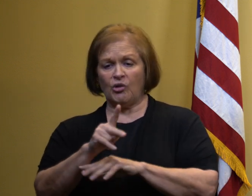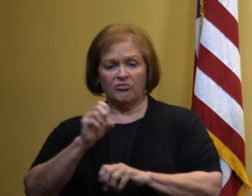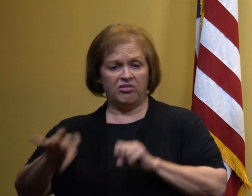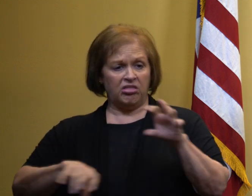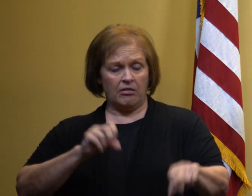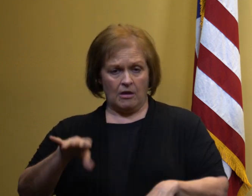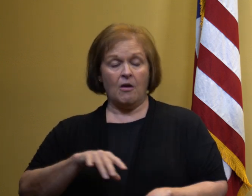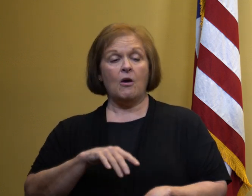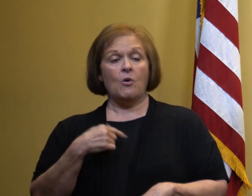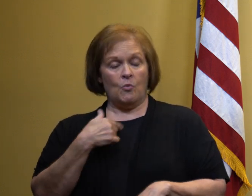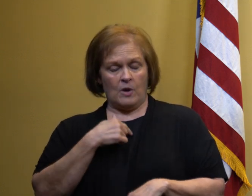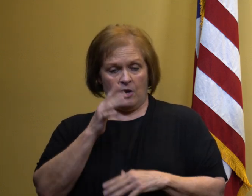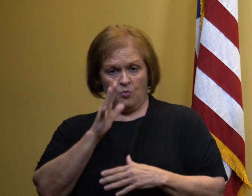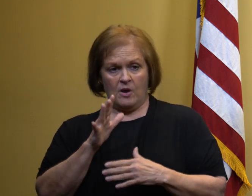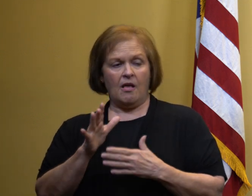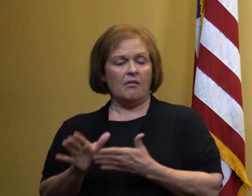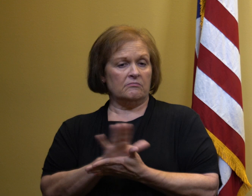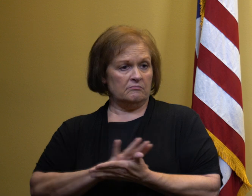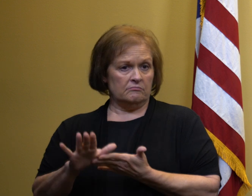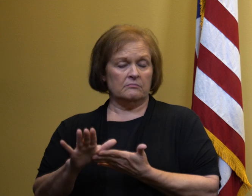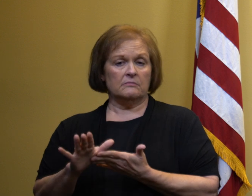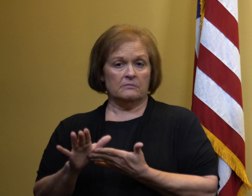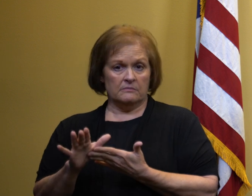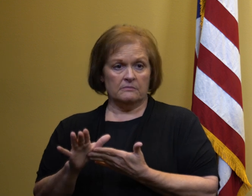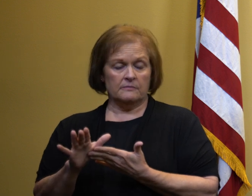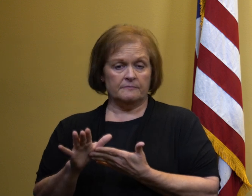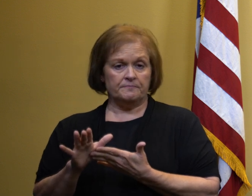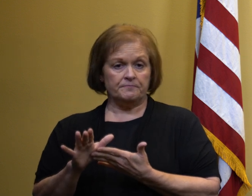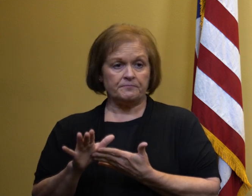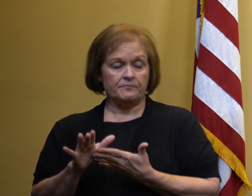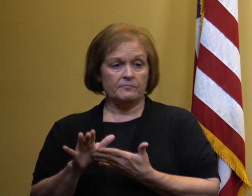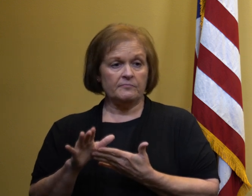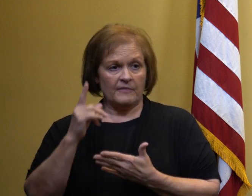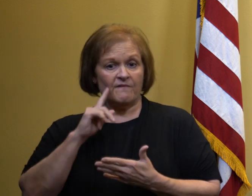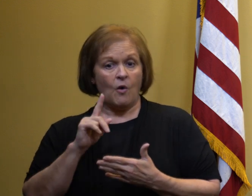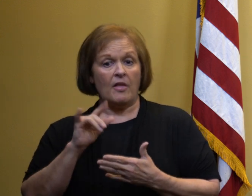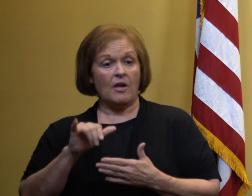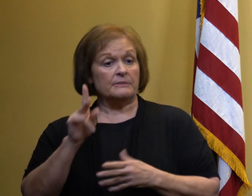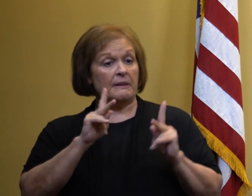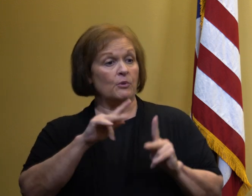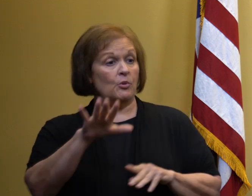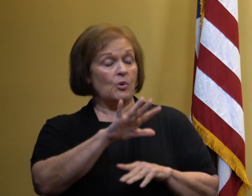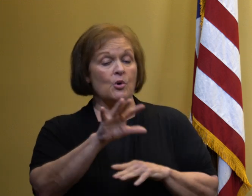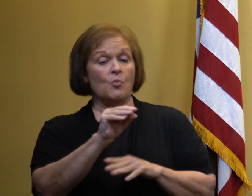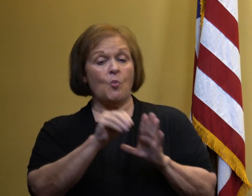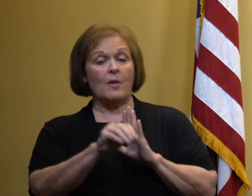all be removed, and something that has been a long time coming for the residents in New Orleans